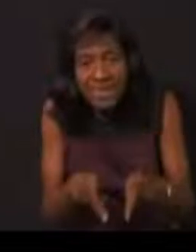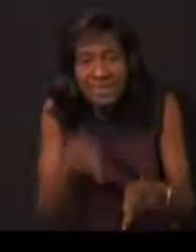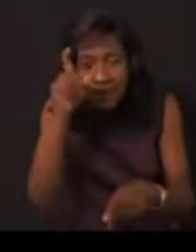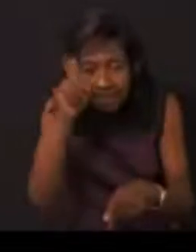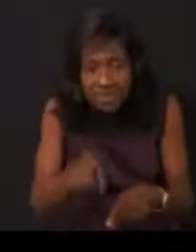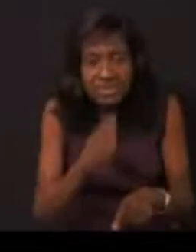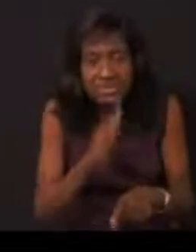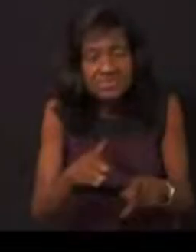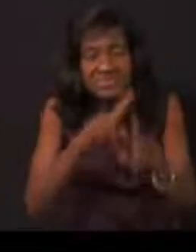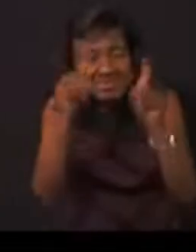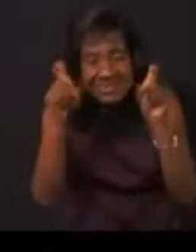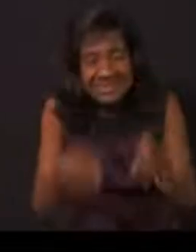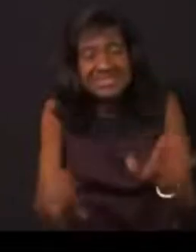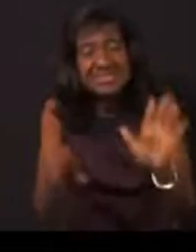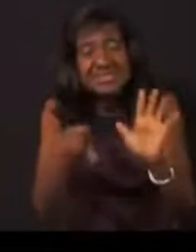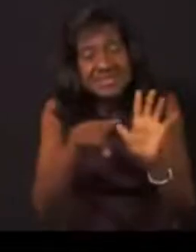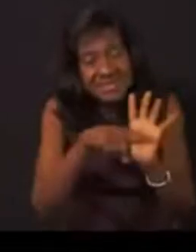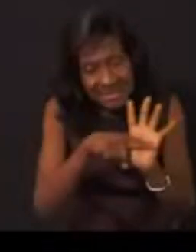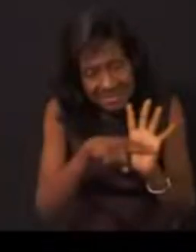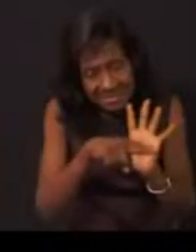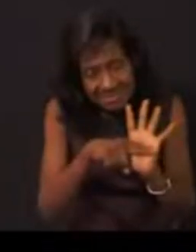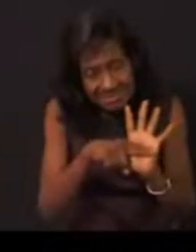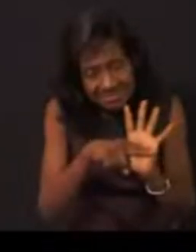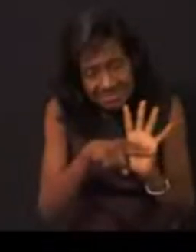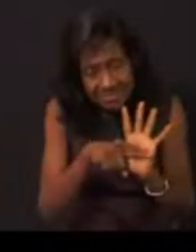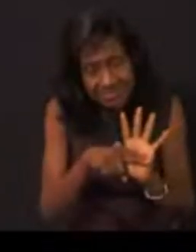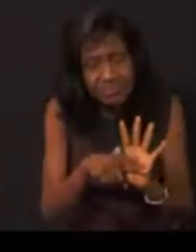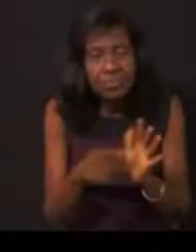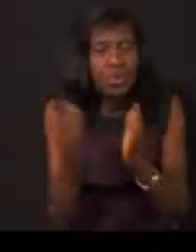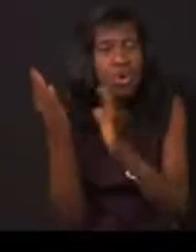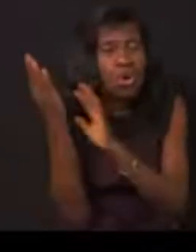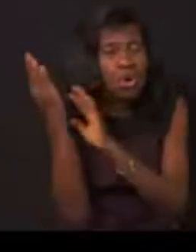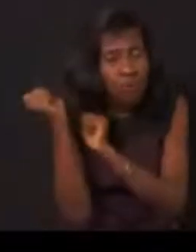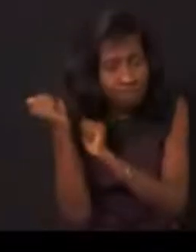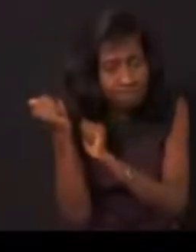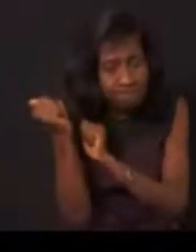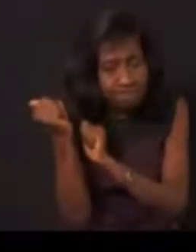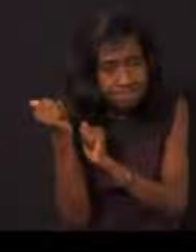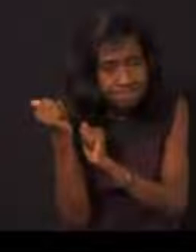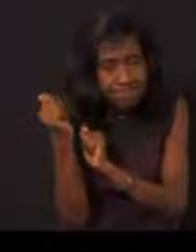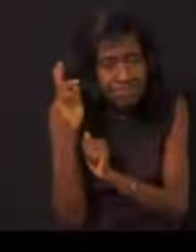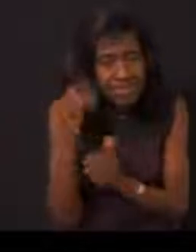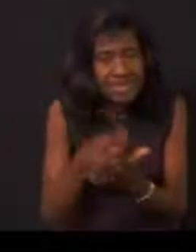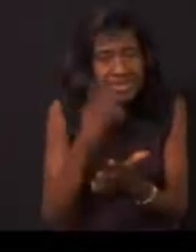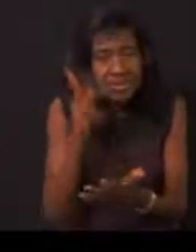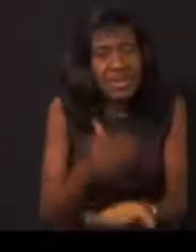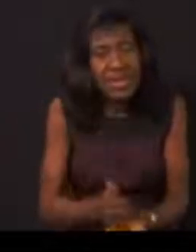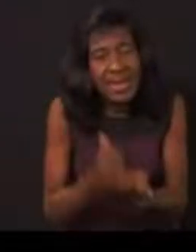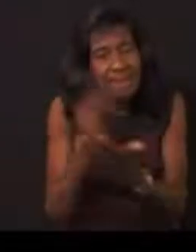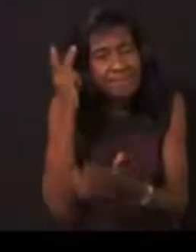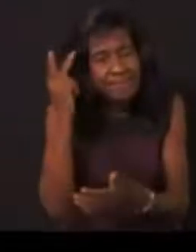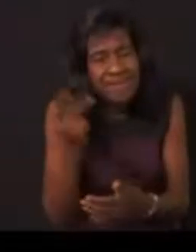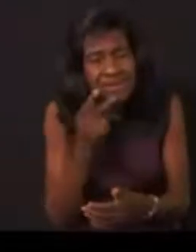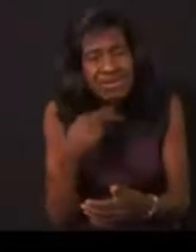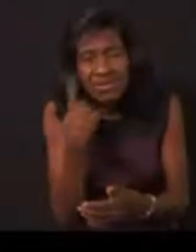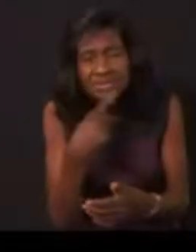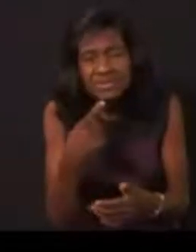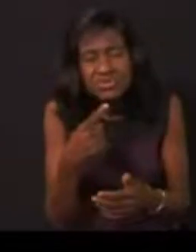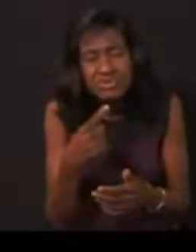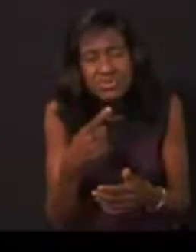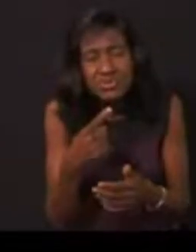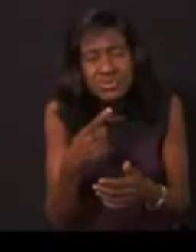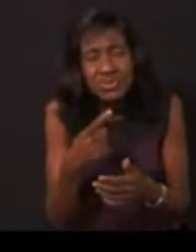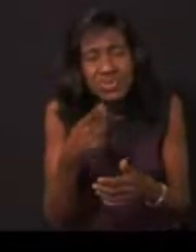hope that this will ease some difficulties of those parents who needed to go back to work and who have access